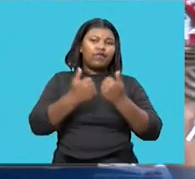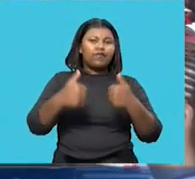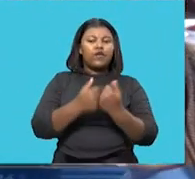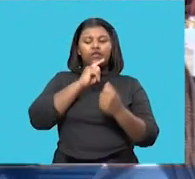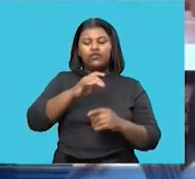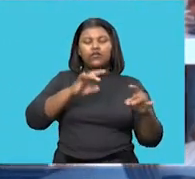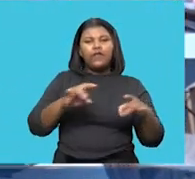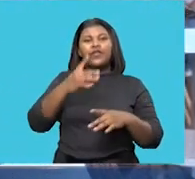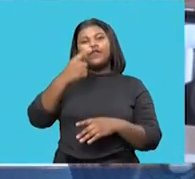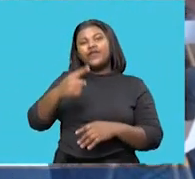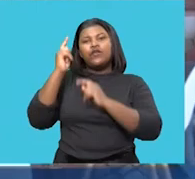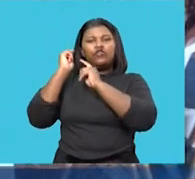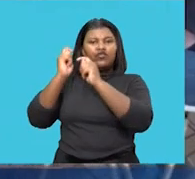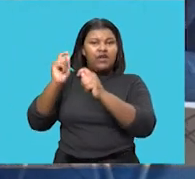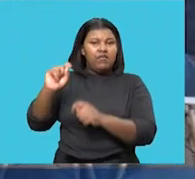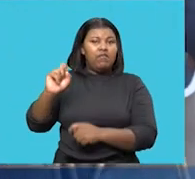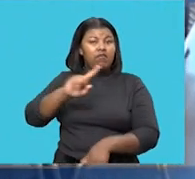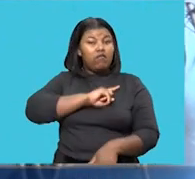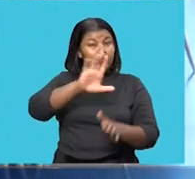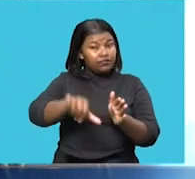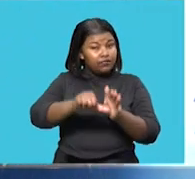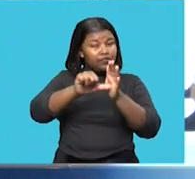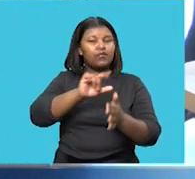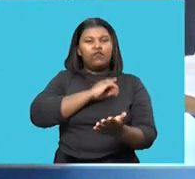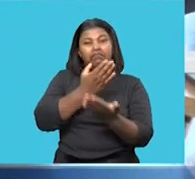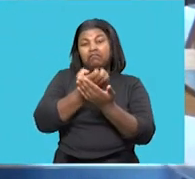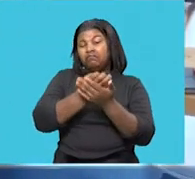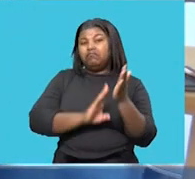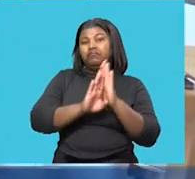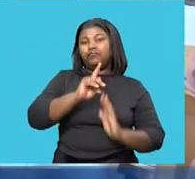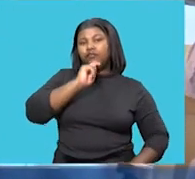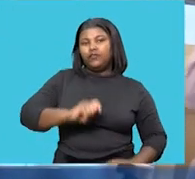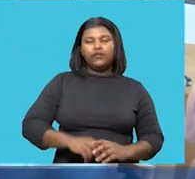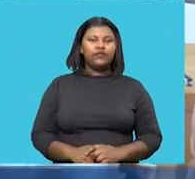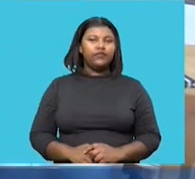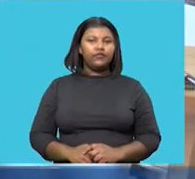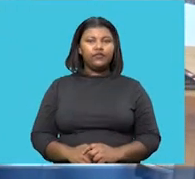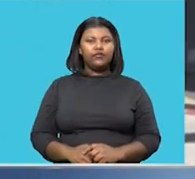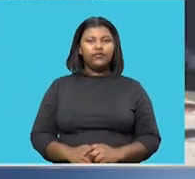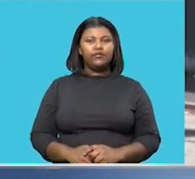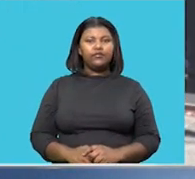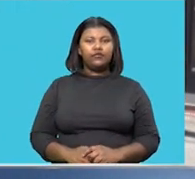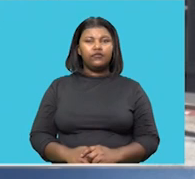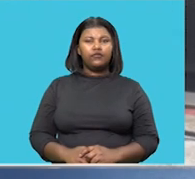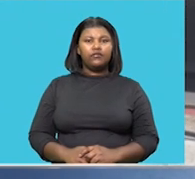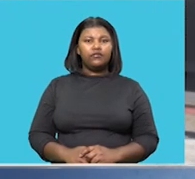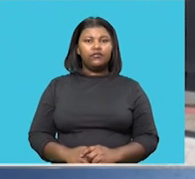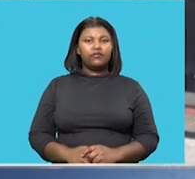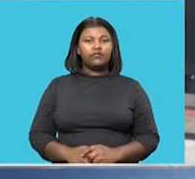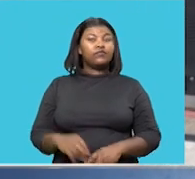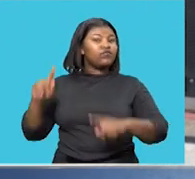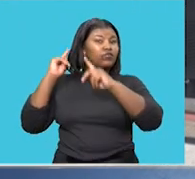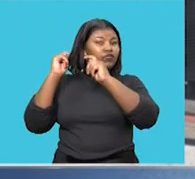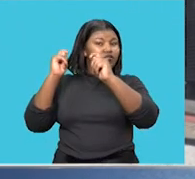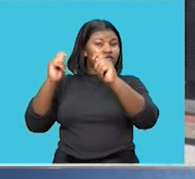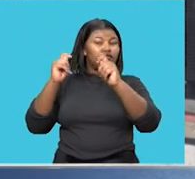lomkhakha wezokuthutha ngoba likhulu iqhaza olubambile ekuthuthukisweni komnotho. The transport industry is such a critical